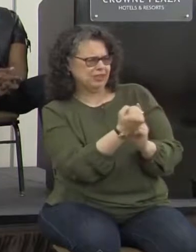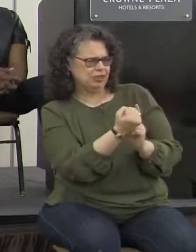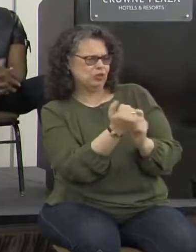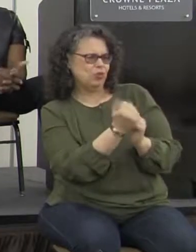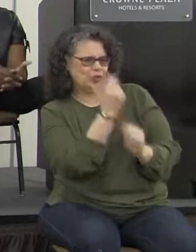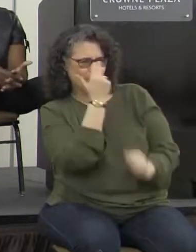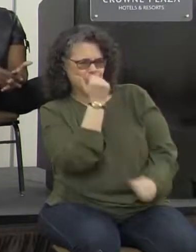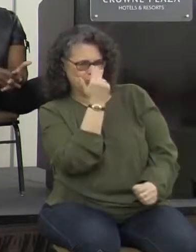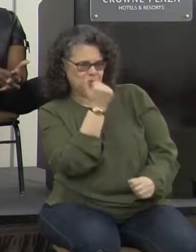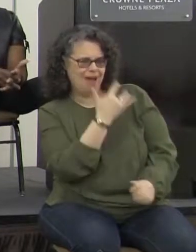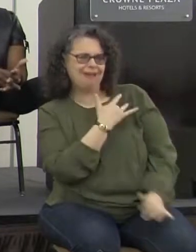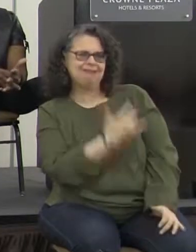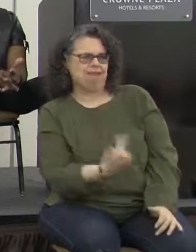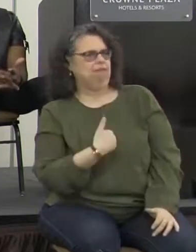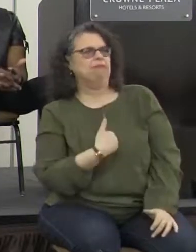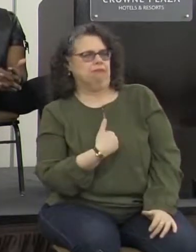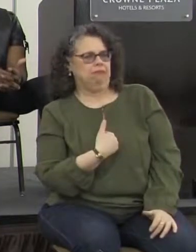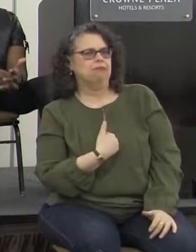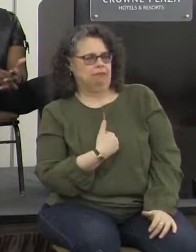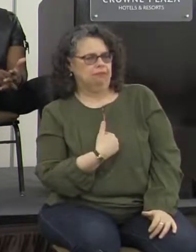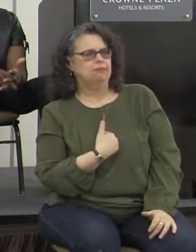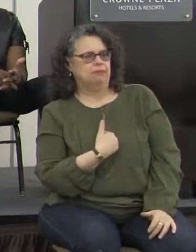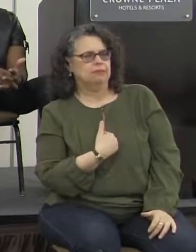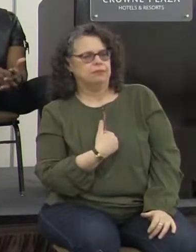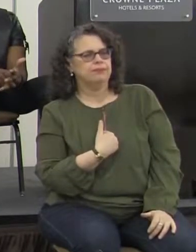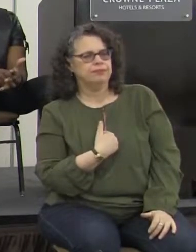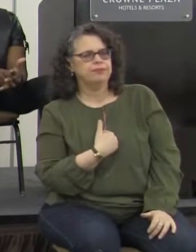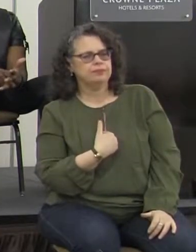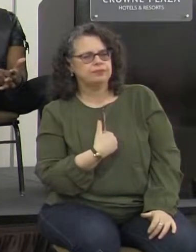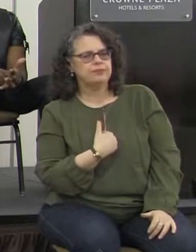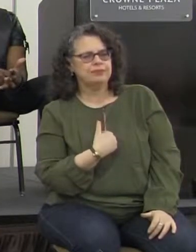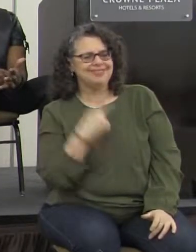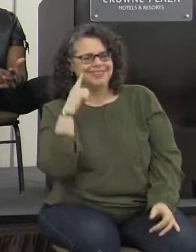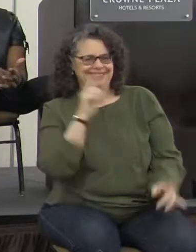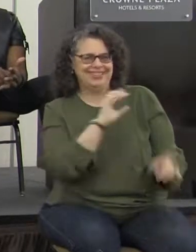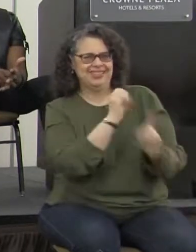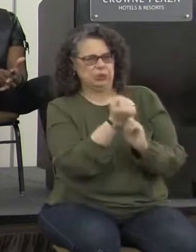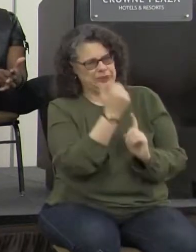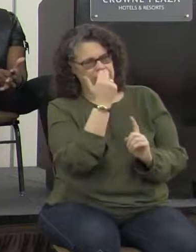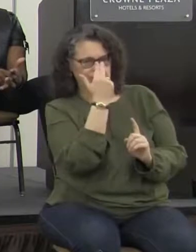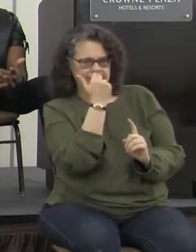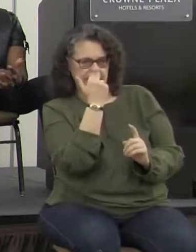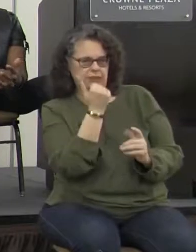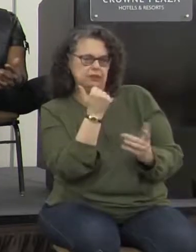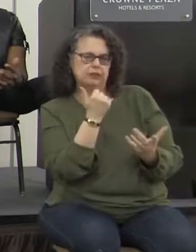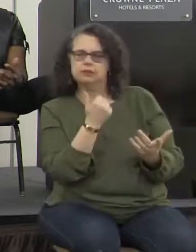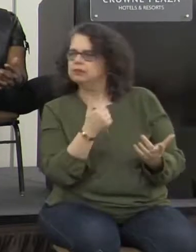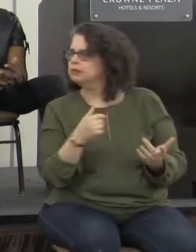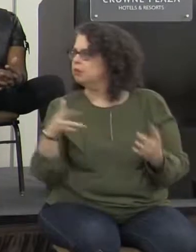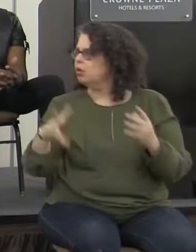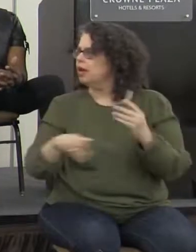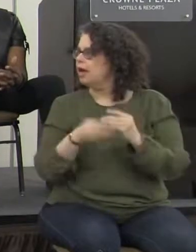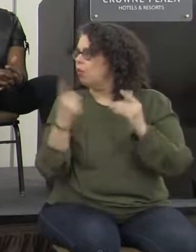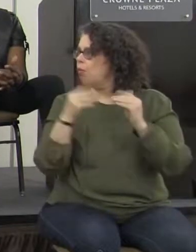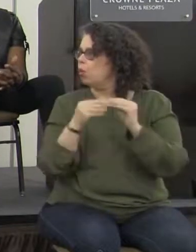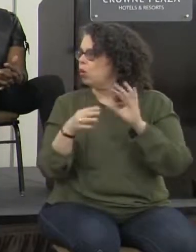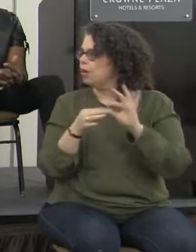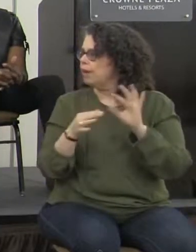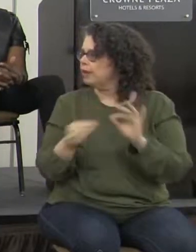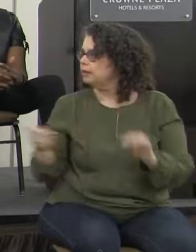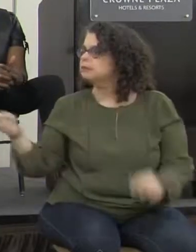humor, and I'm one of those people that treat that kind of situation with humor. Can I just add one thing